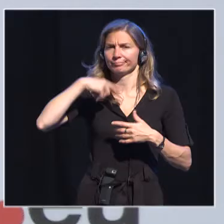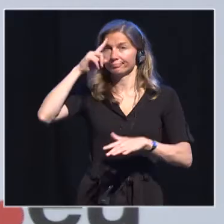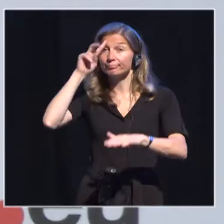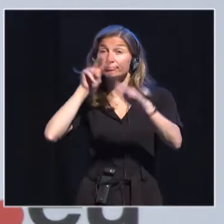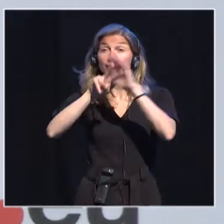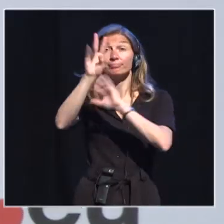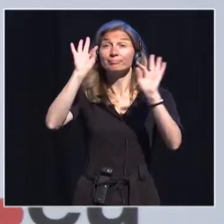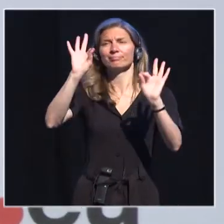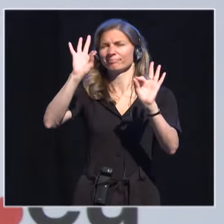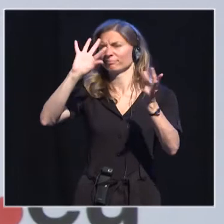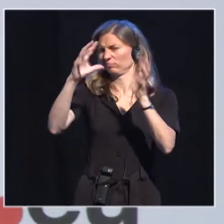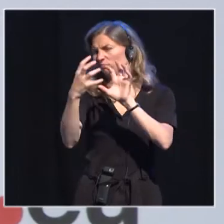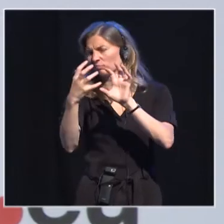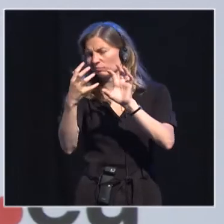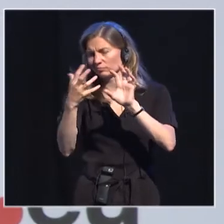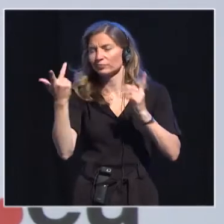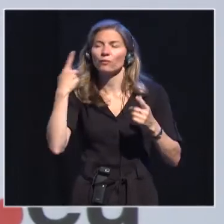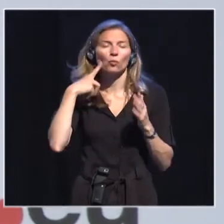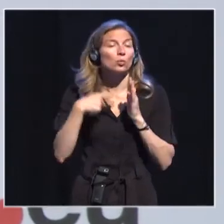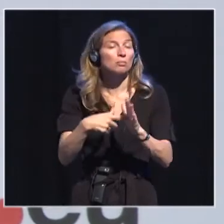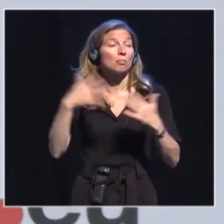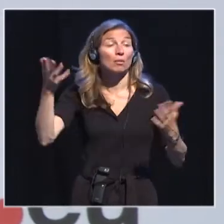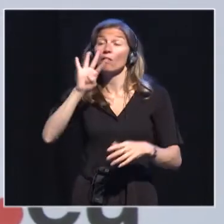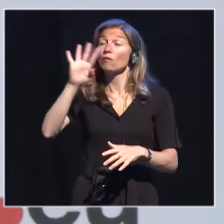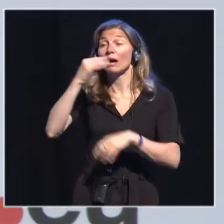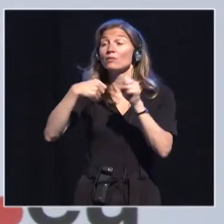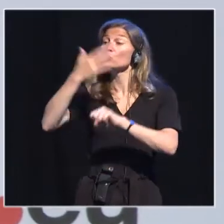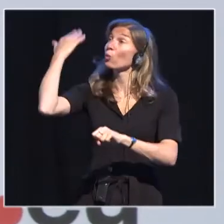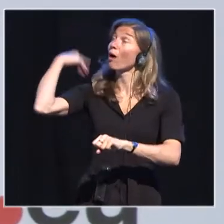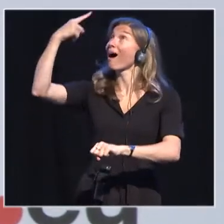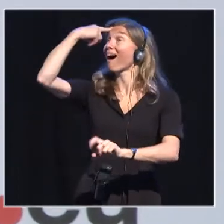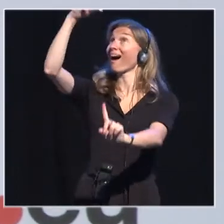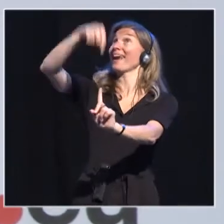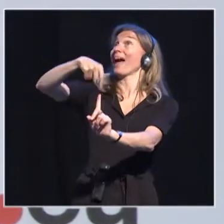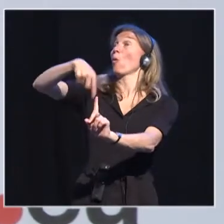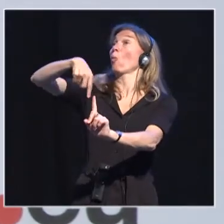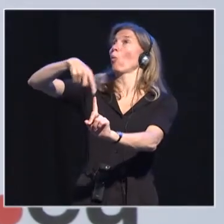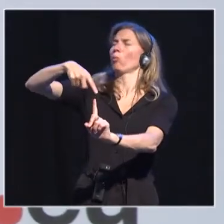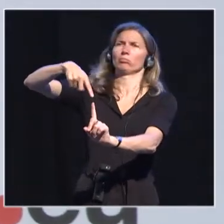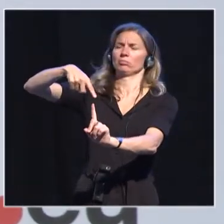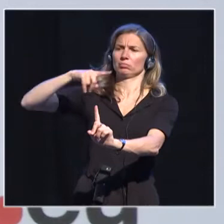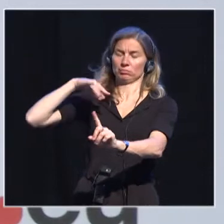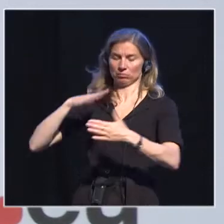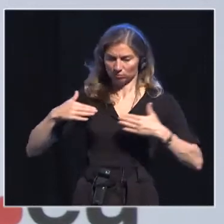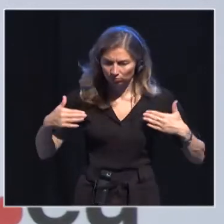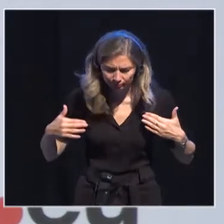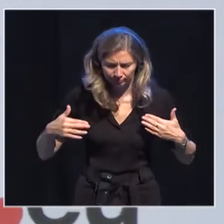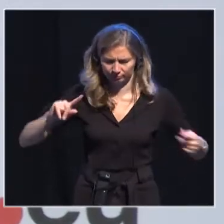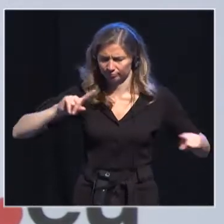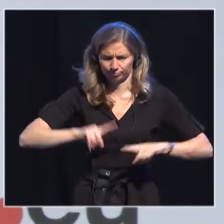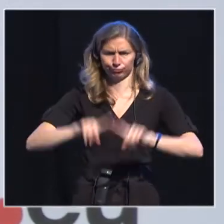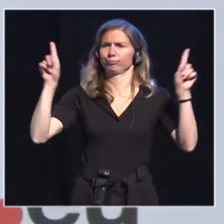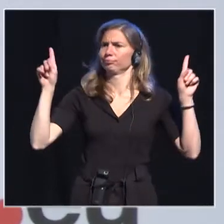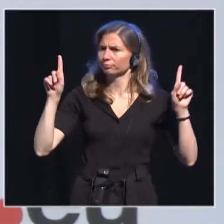that the technology we had in mind 4 or 5 years ago. So that's really sort of the leapfrogging that we were able